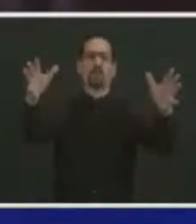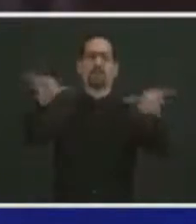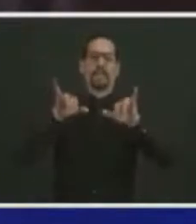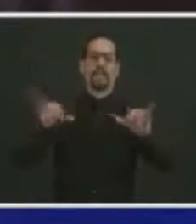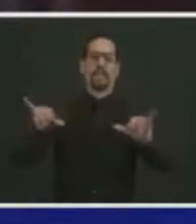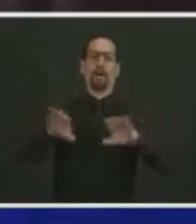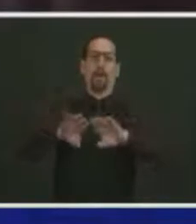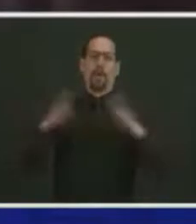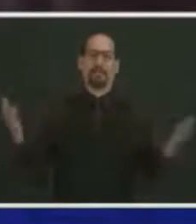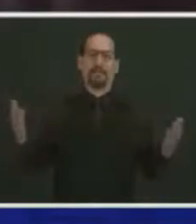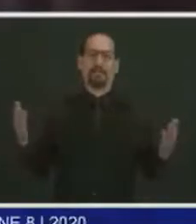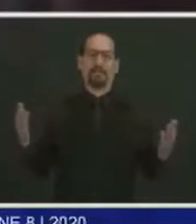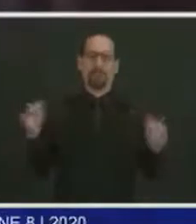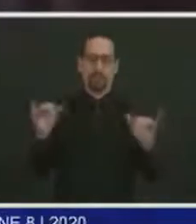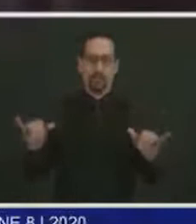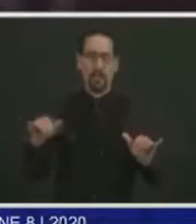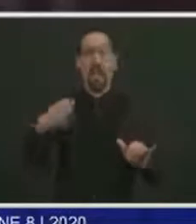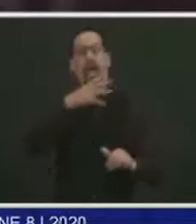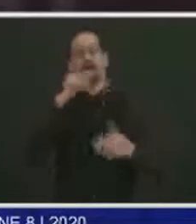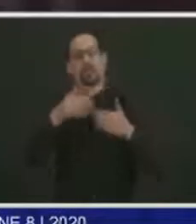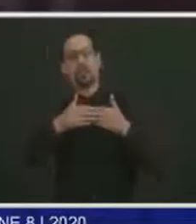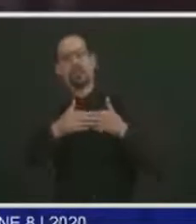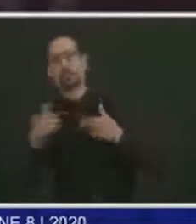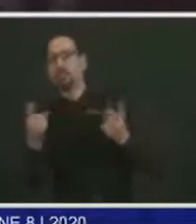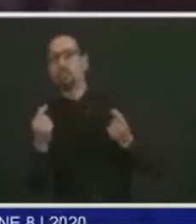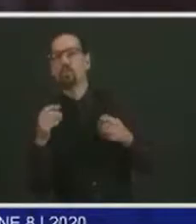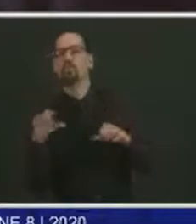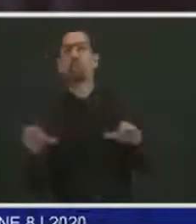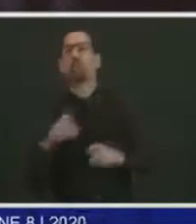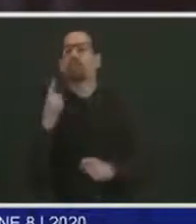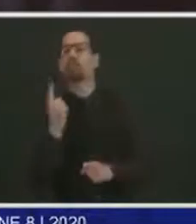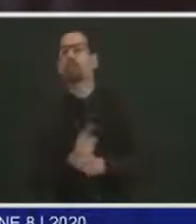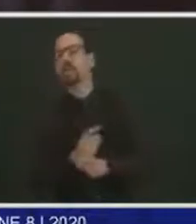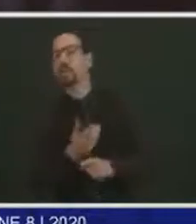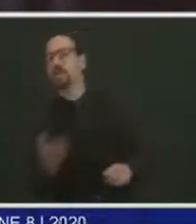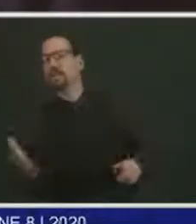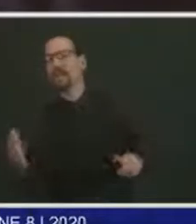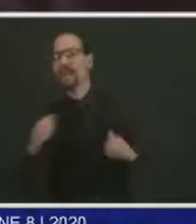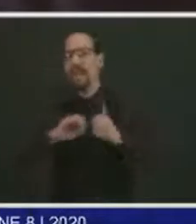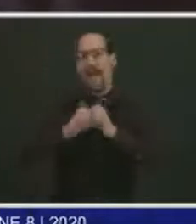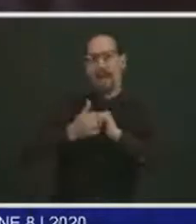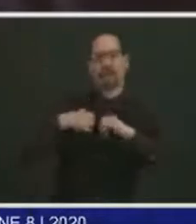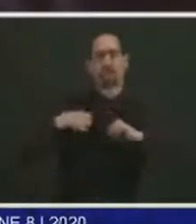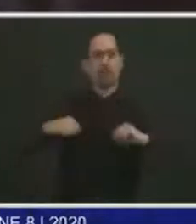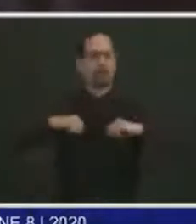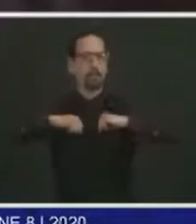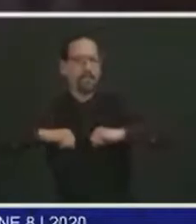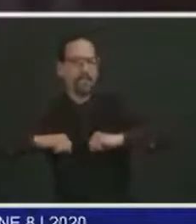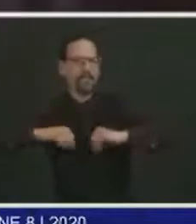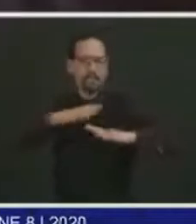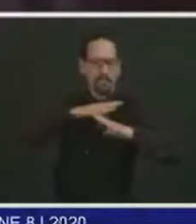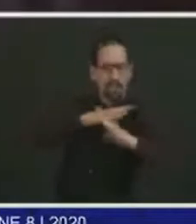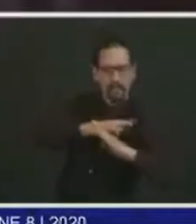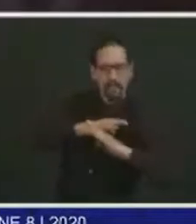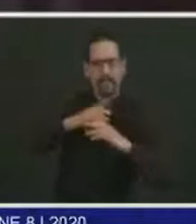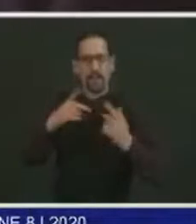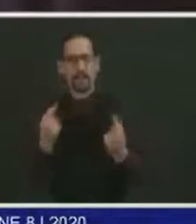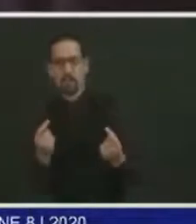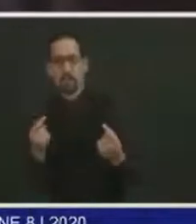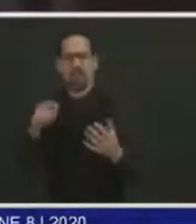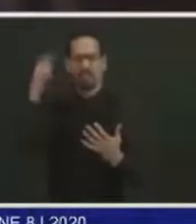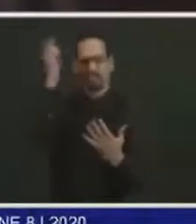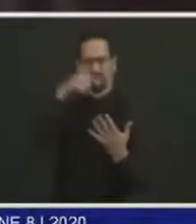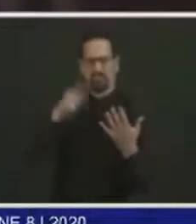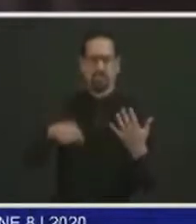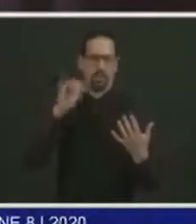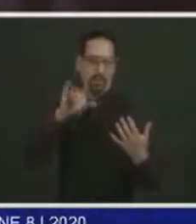we do see an outbreak in a community, in a school, in a place of worship or work, we need to be